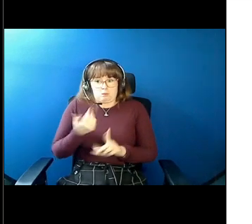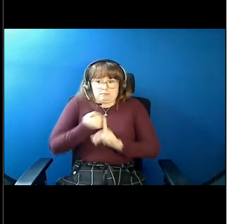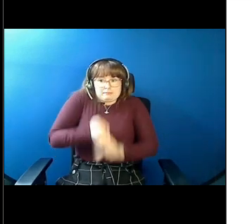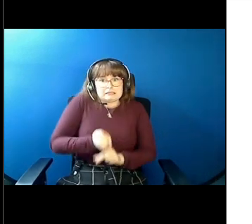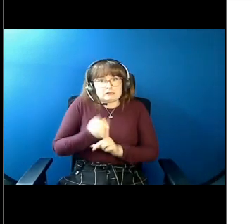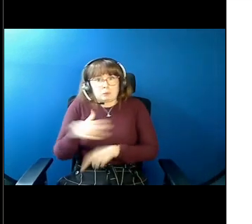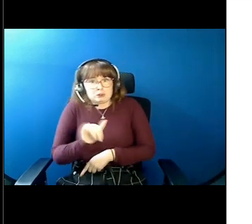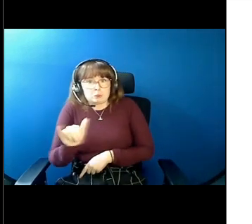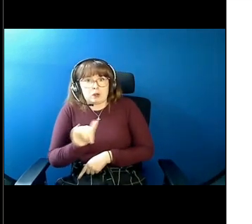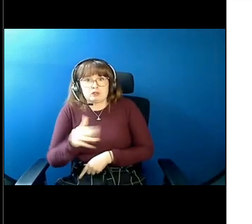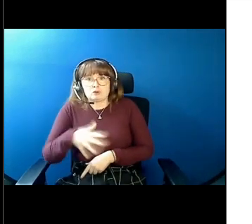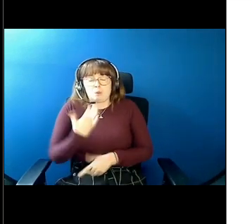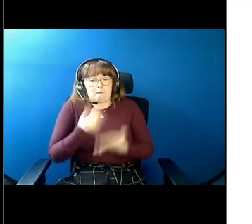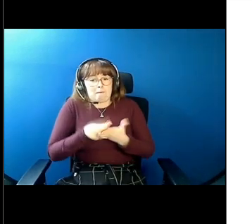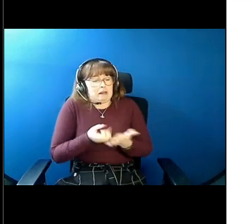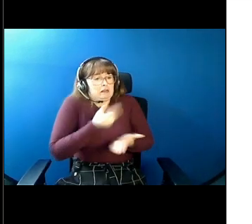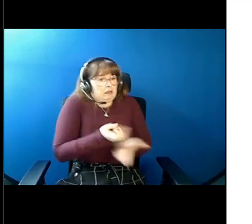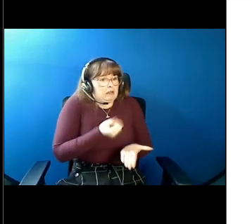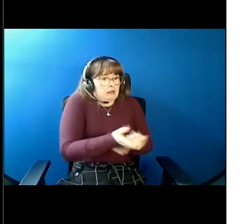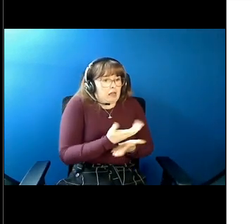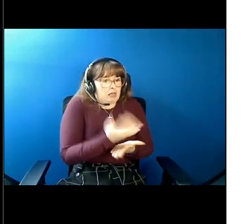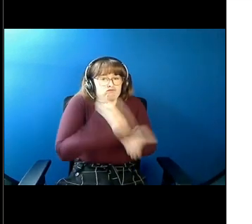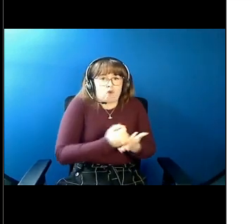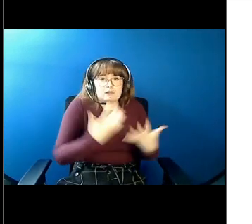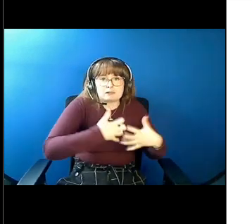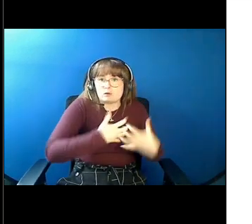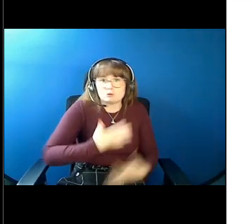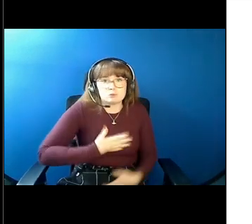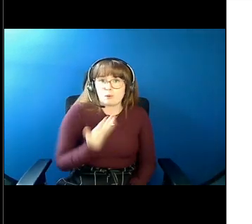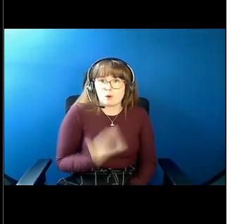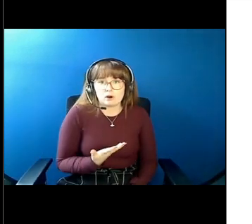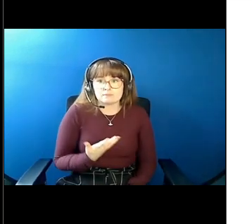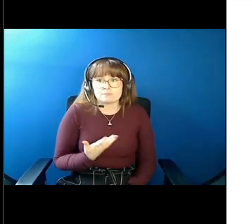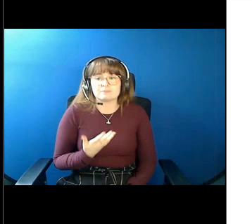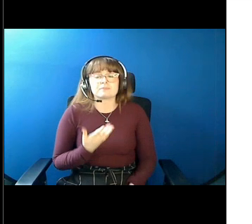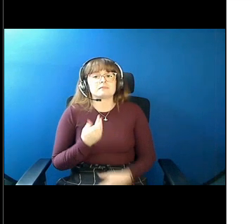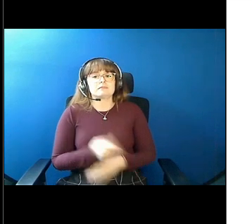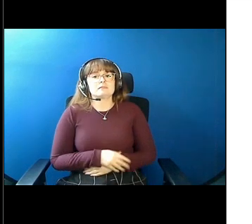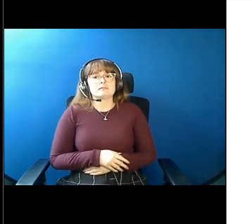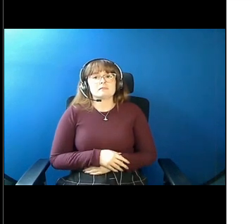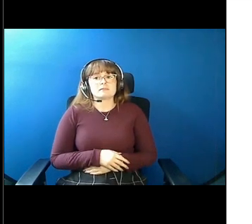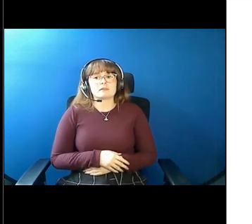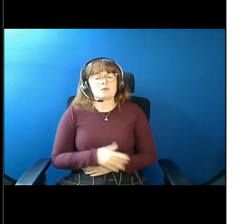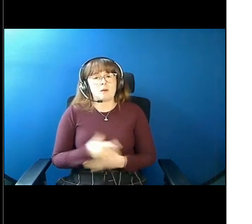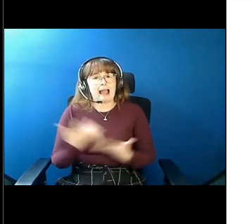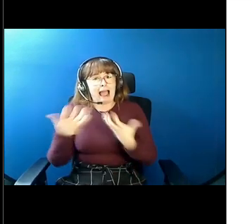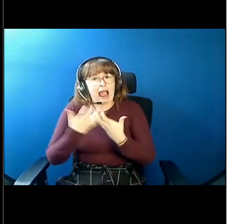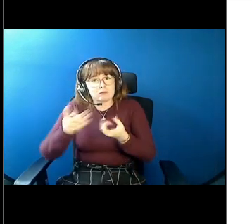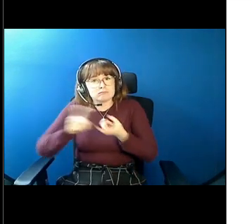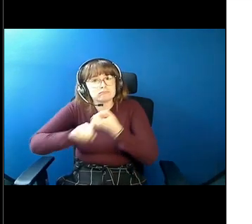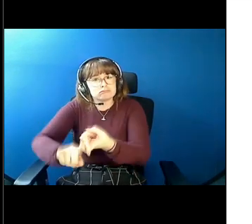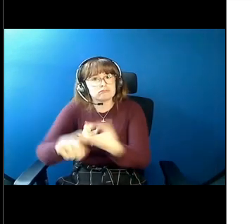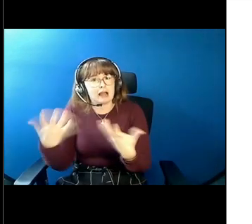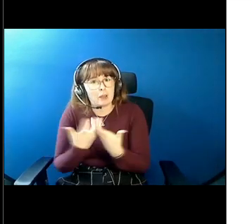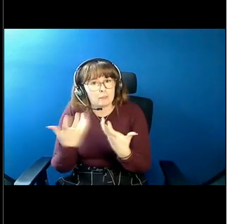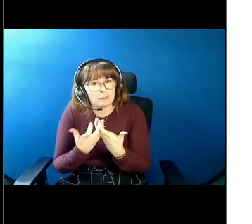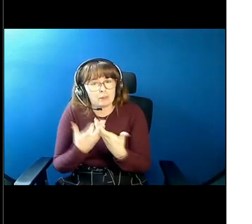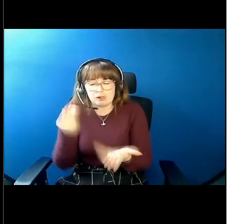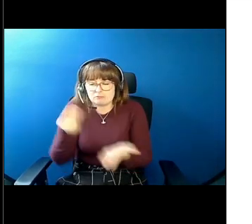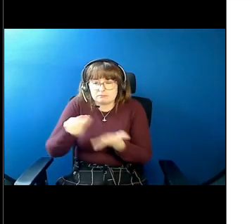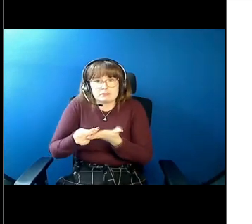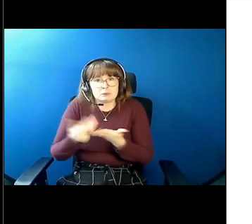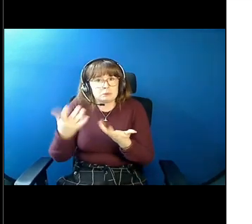money in the wrong technology. There's then, having retrofitted a home, how are you going to maintain it? What are the costs associated